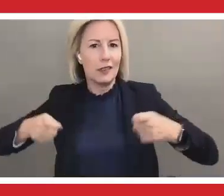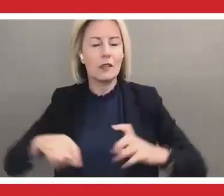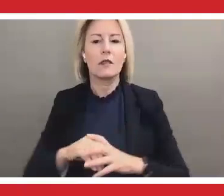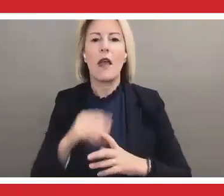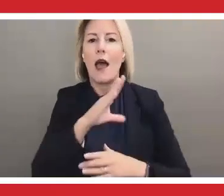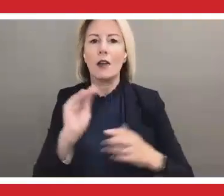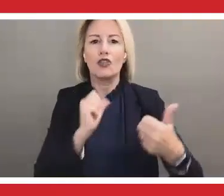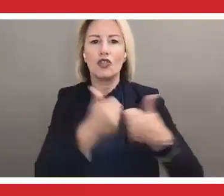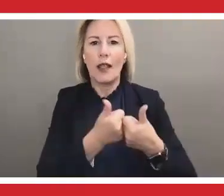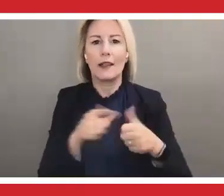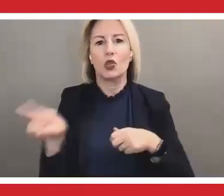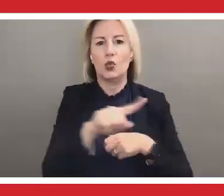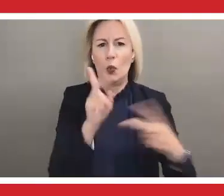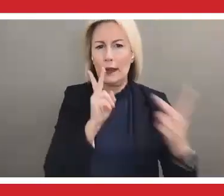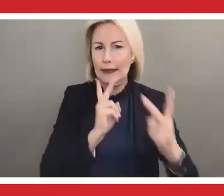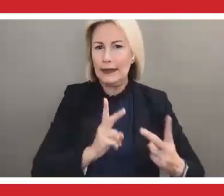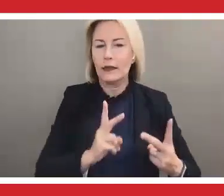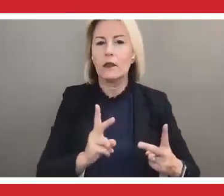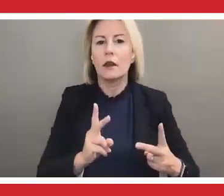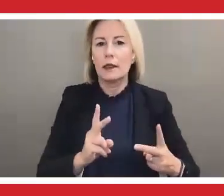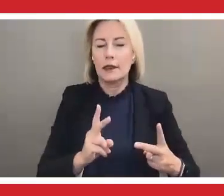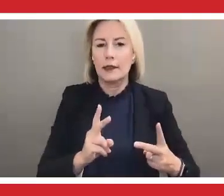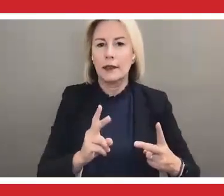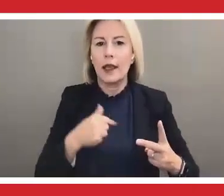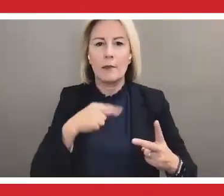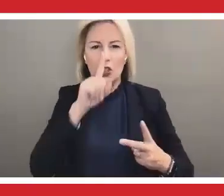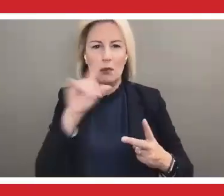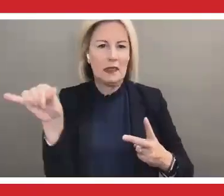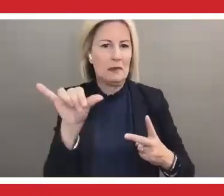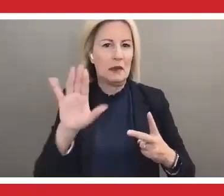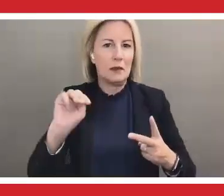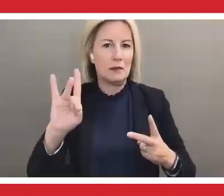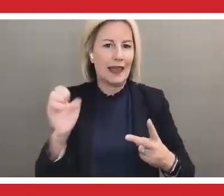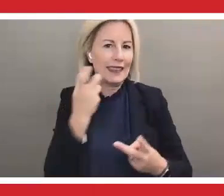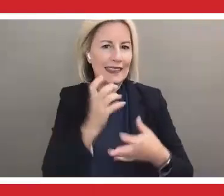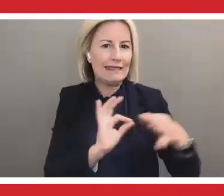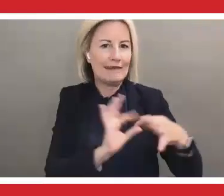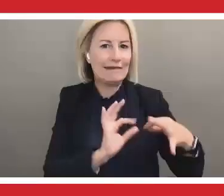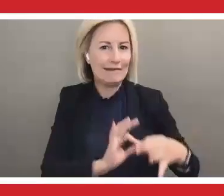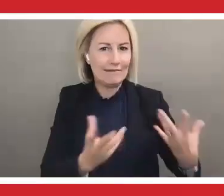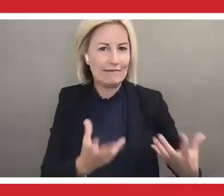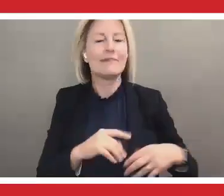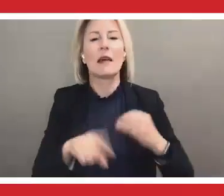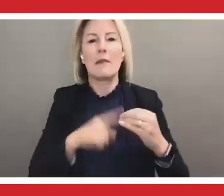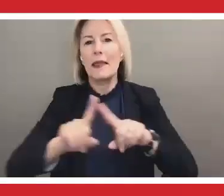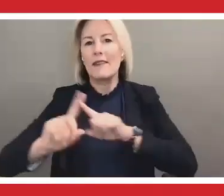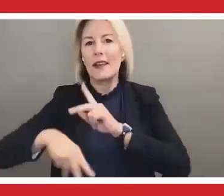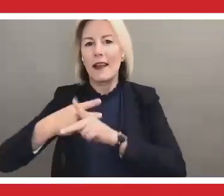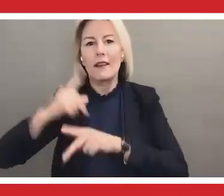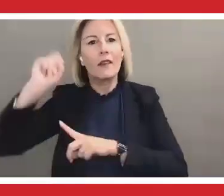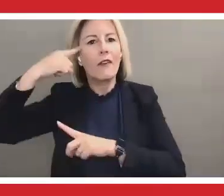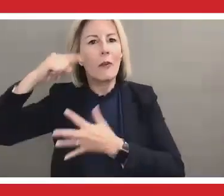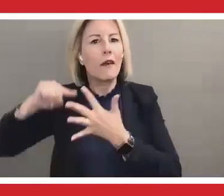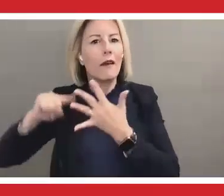you're encountering? I think it's probably going to be similar to what Mike's just also said about the different governmental departments. Over to